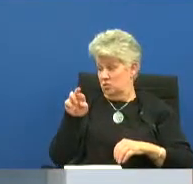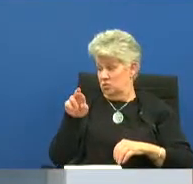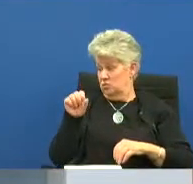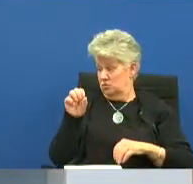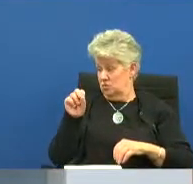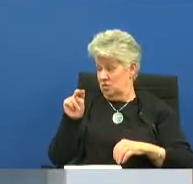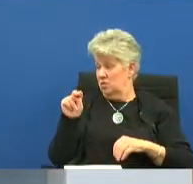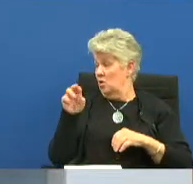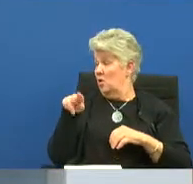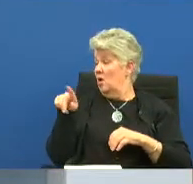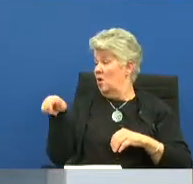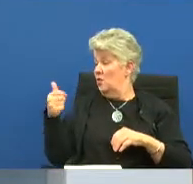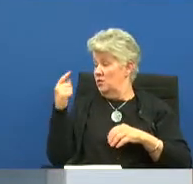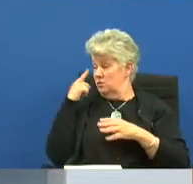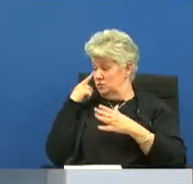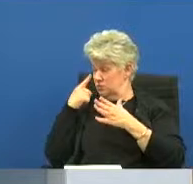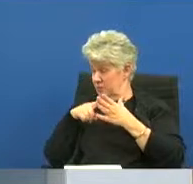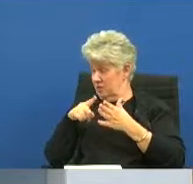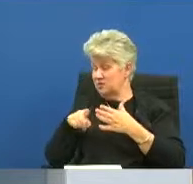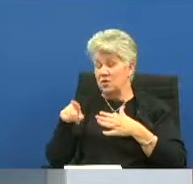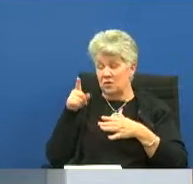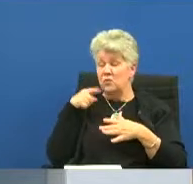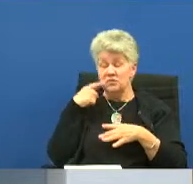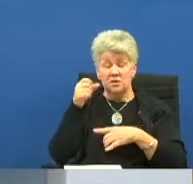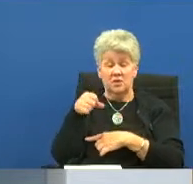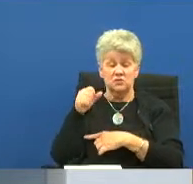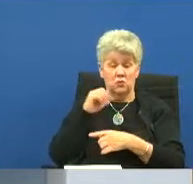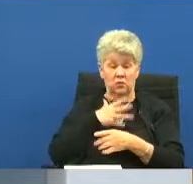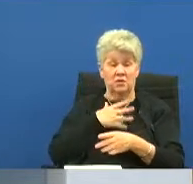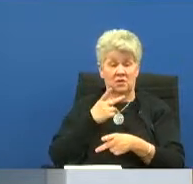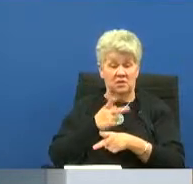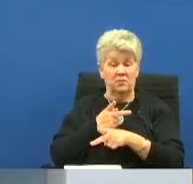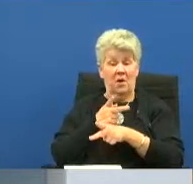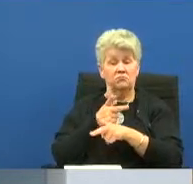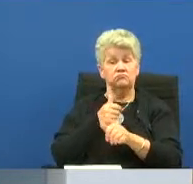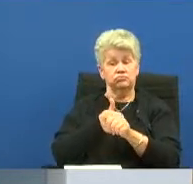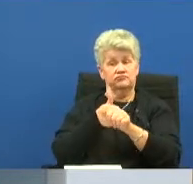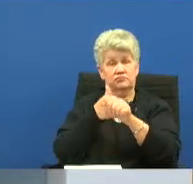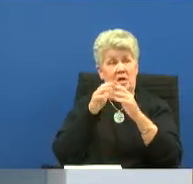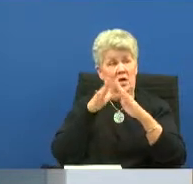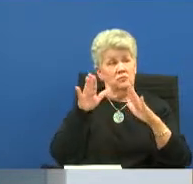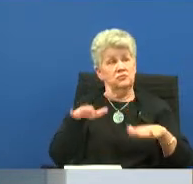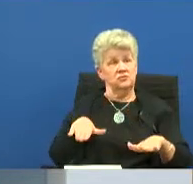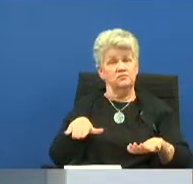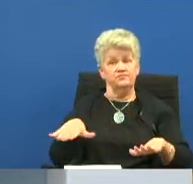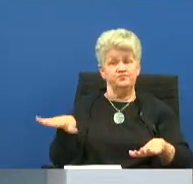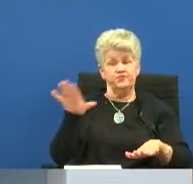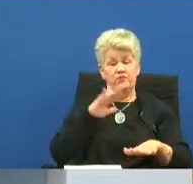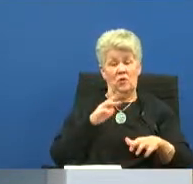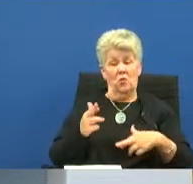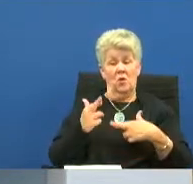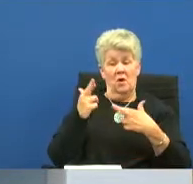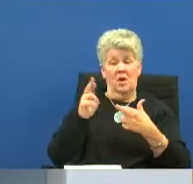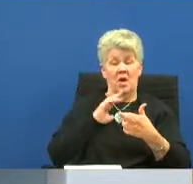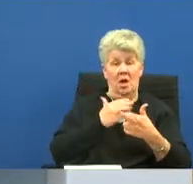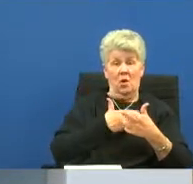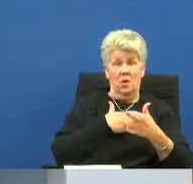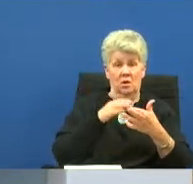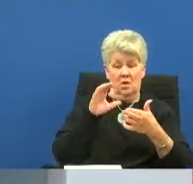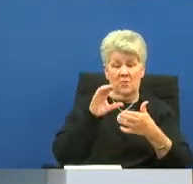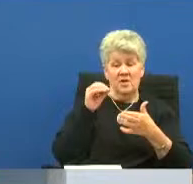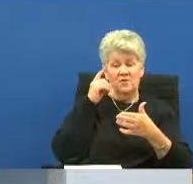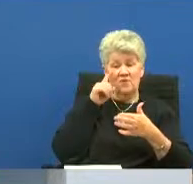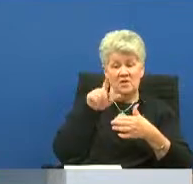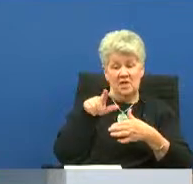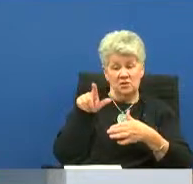inspectors, they would tell you that we maintain our homes. They have recommended our company as a landlord for their